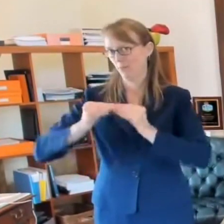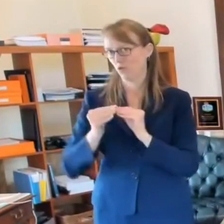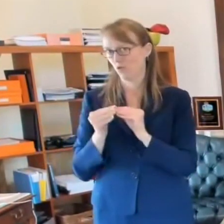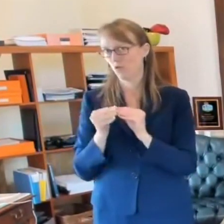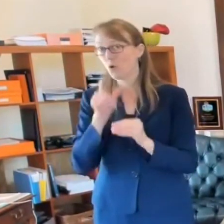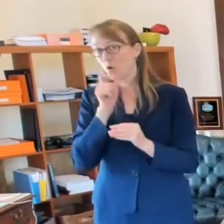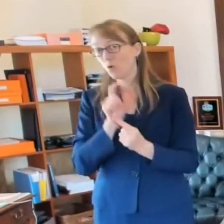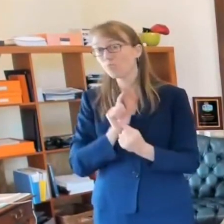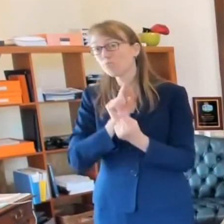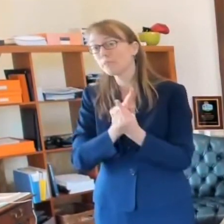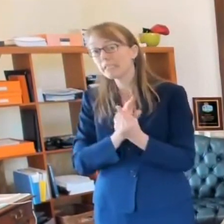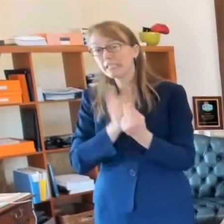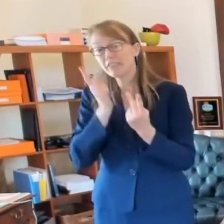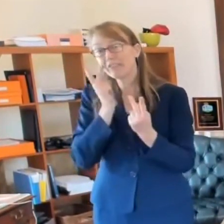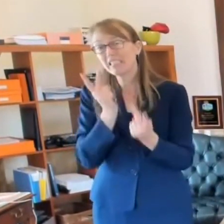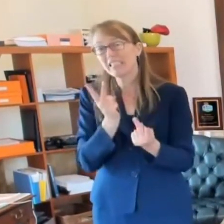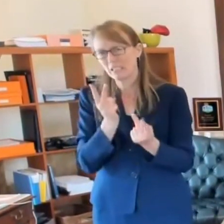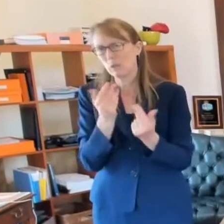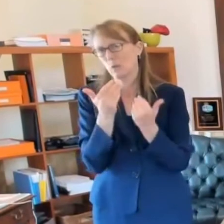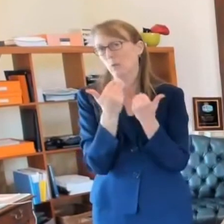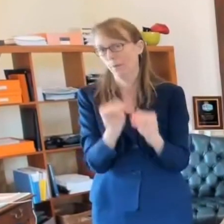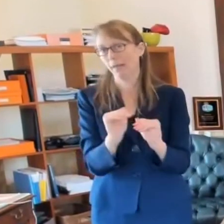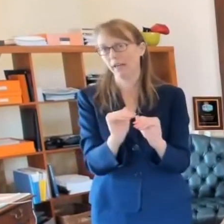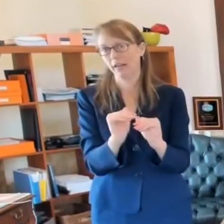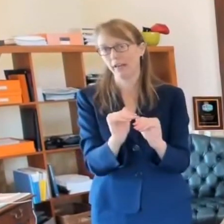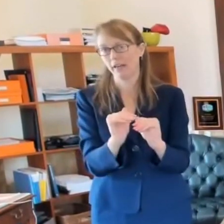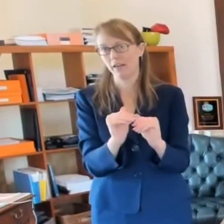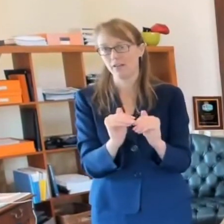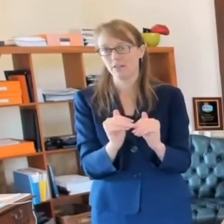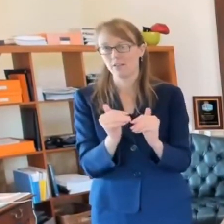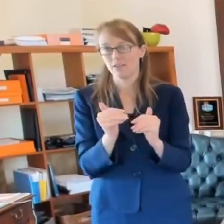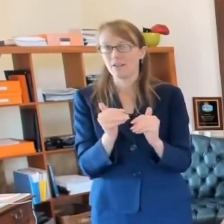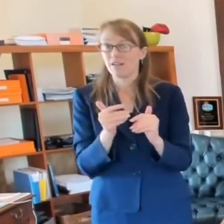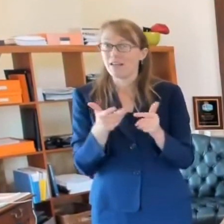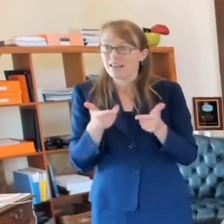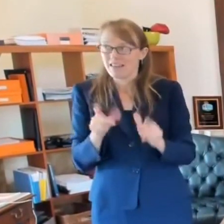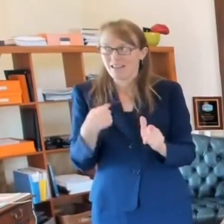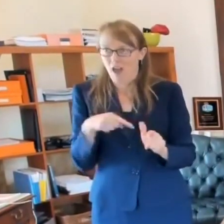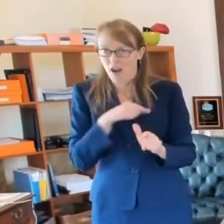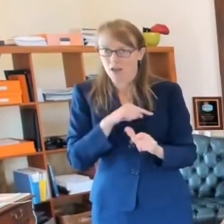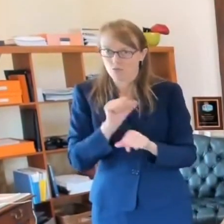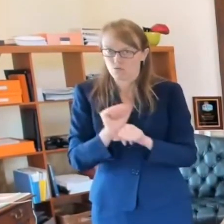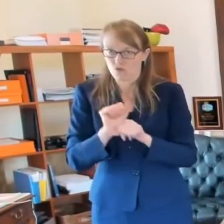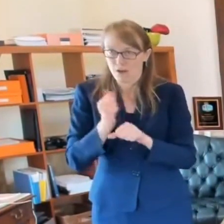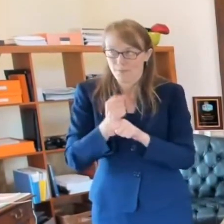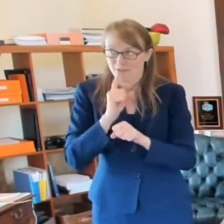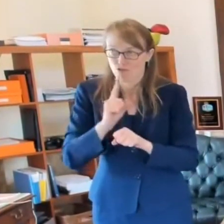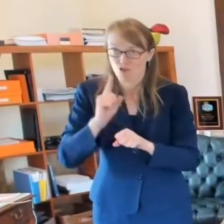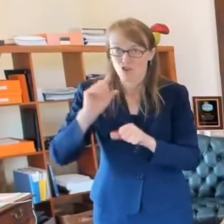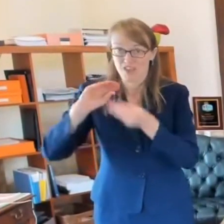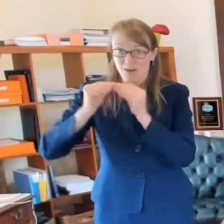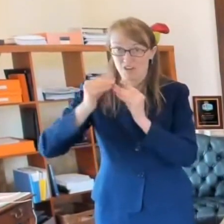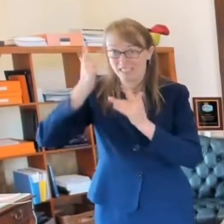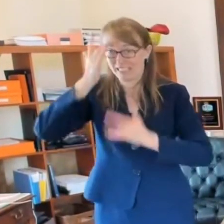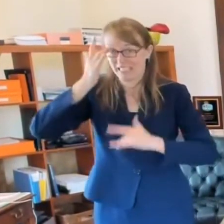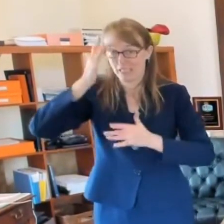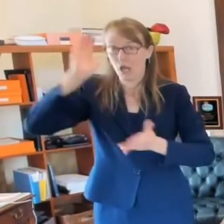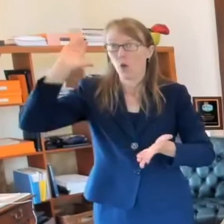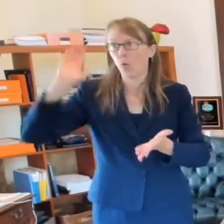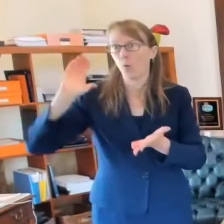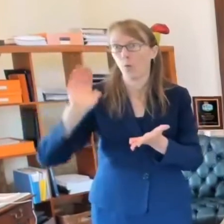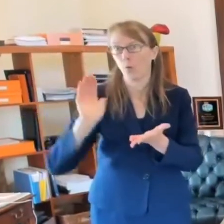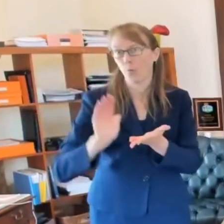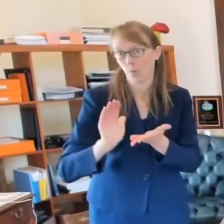circle. And let's drive these numbers down again. And let's try to do it